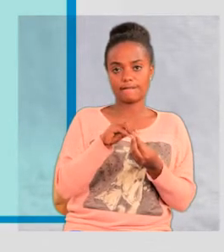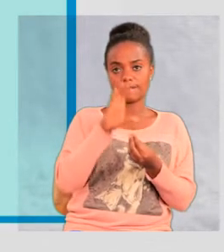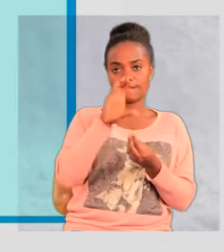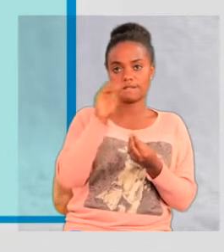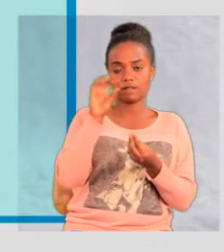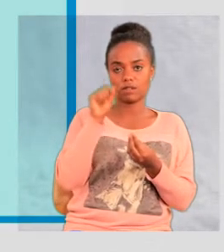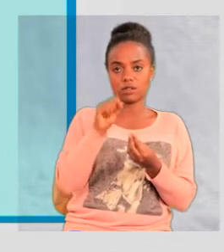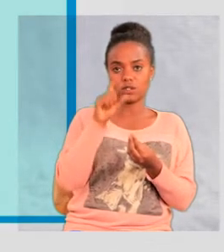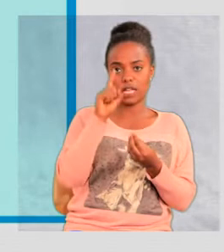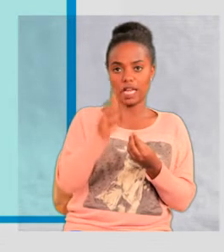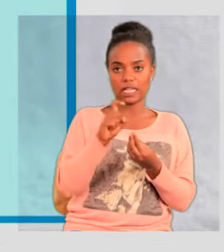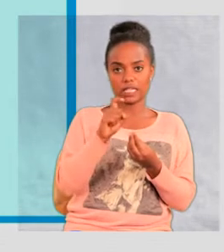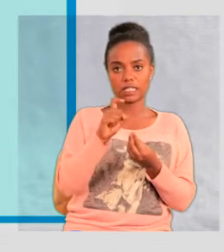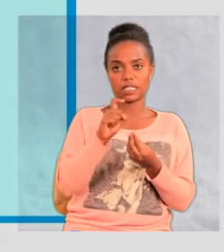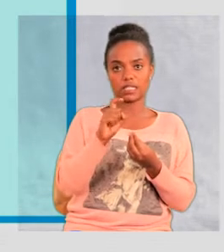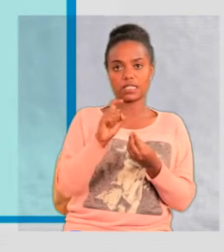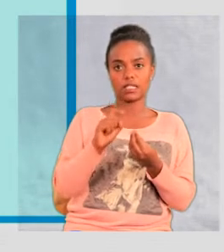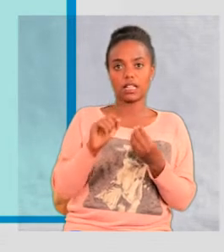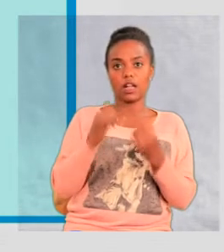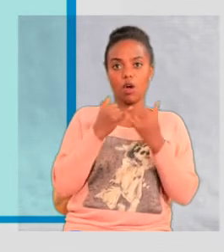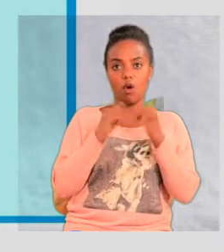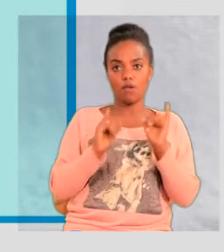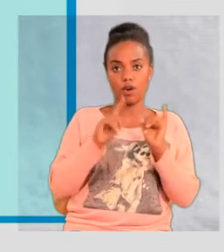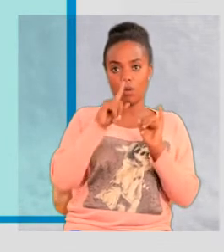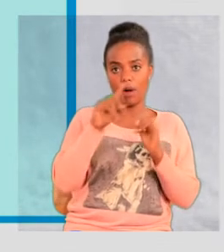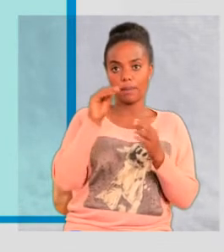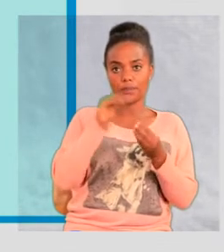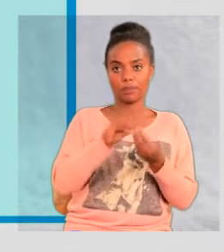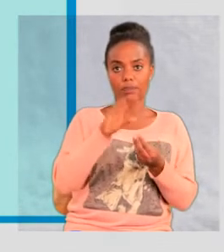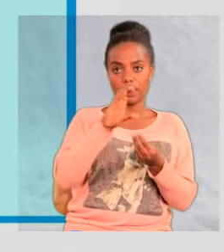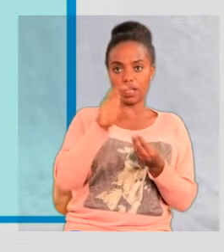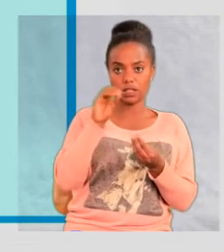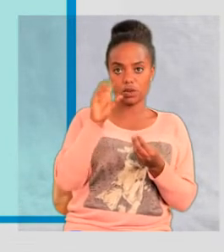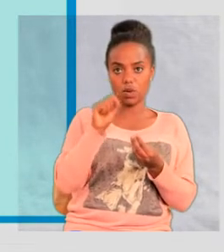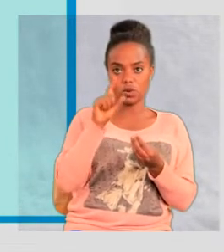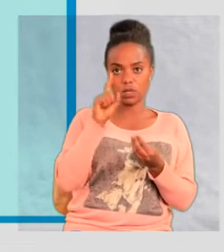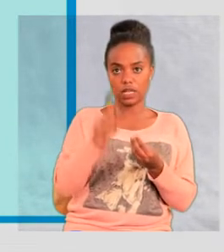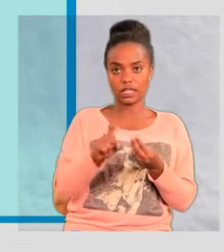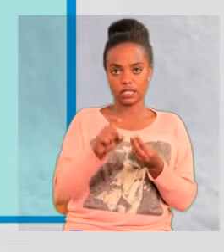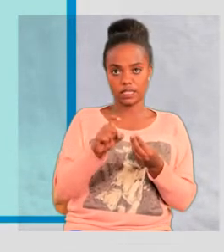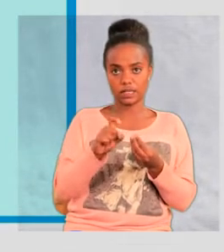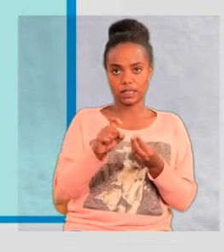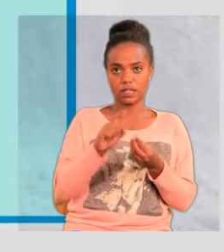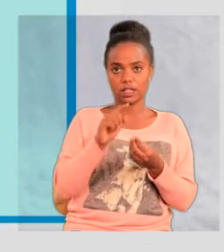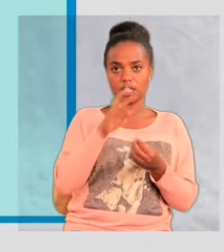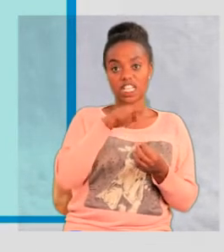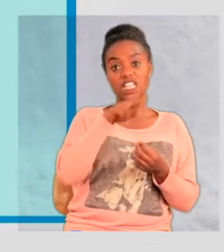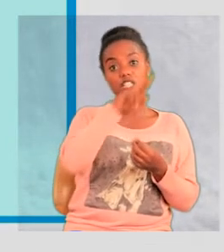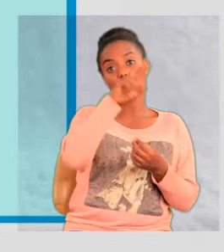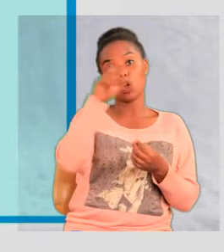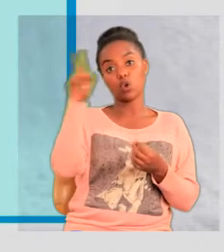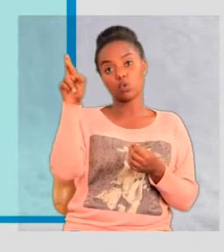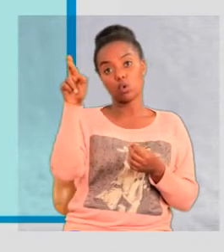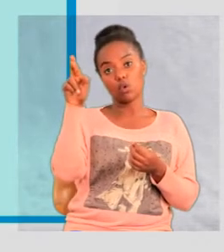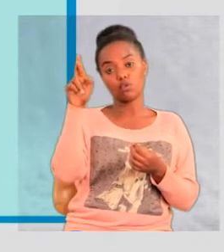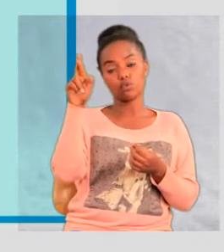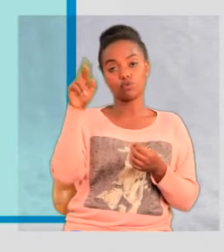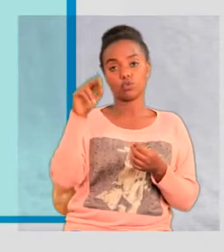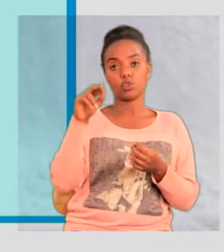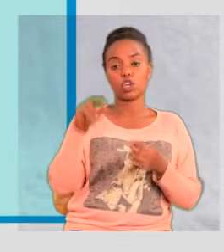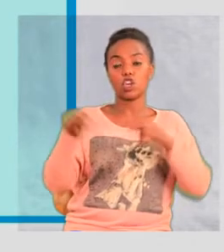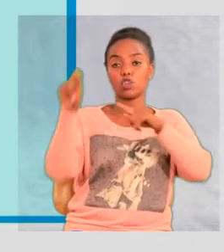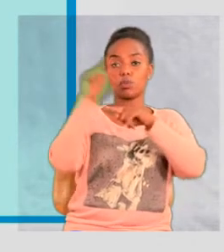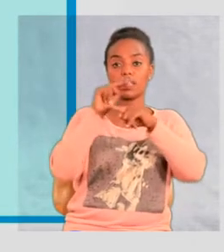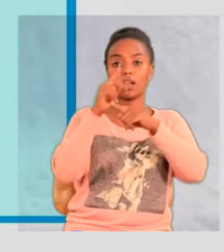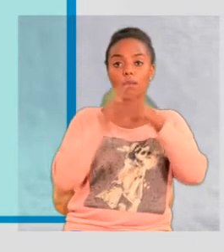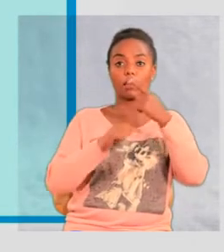x over 1 plus cos x, you will have this one. It is the square root of, the numerator becomes